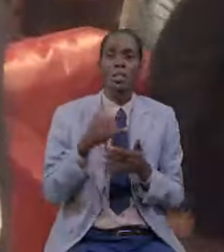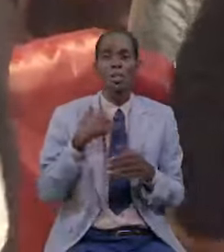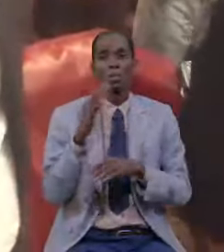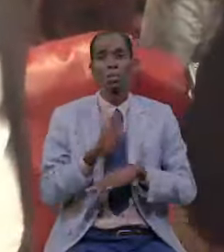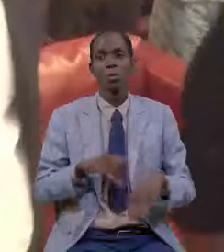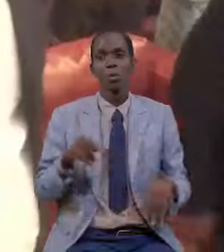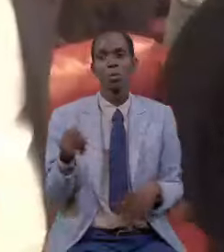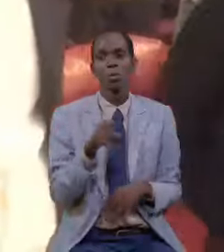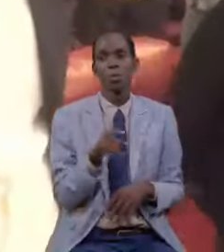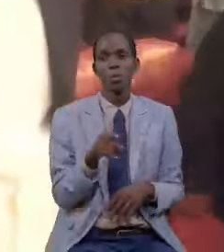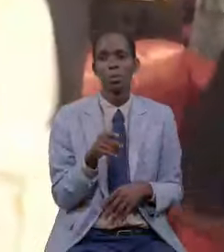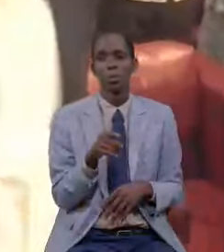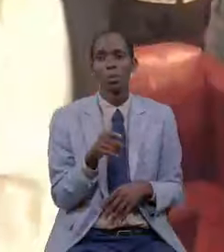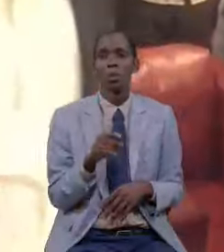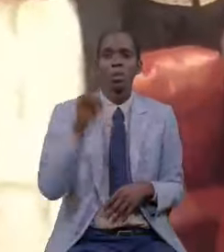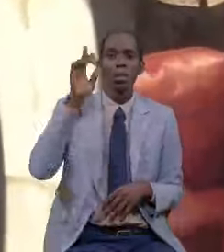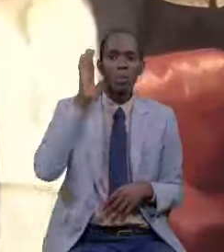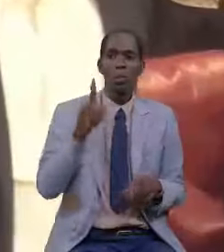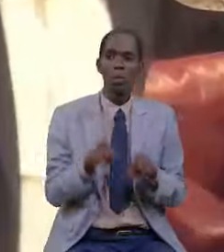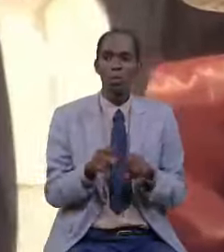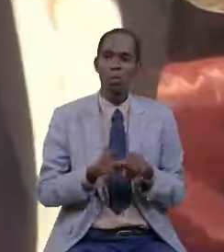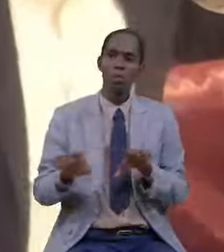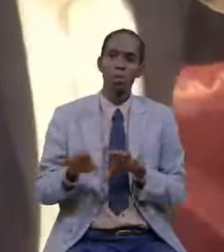who also will do it tonight.